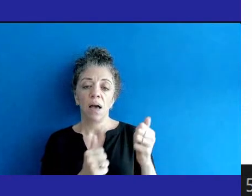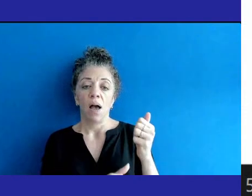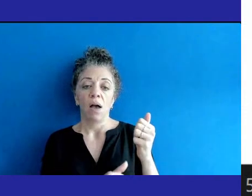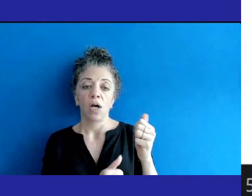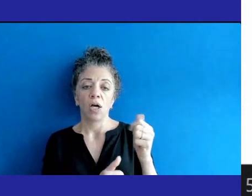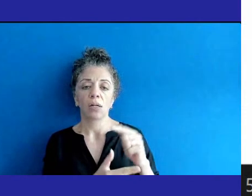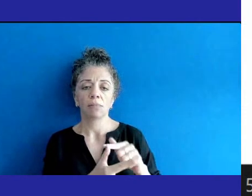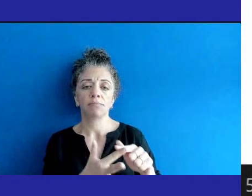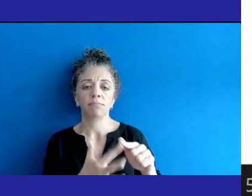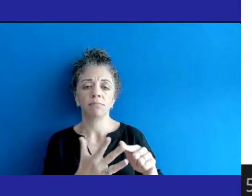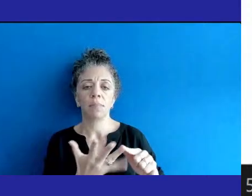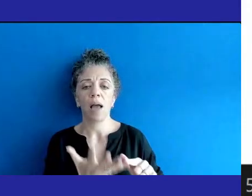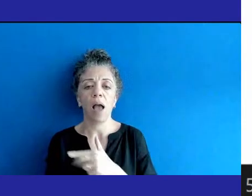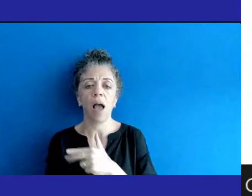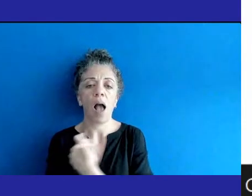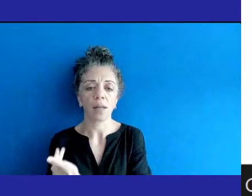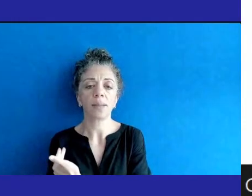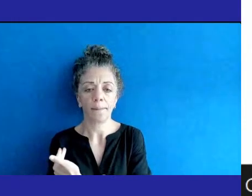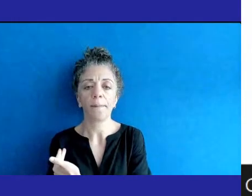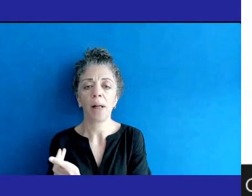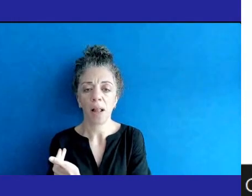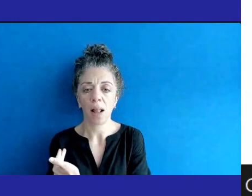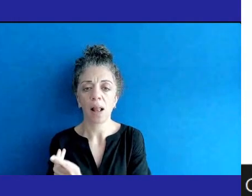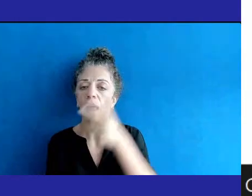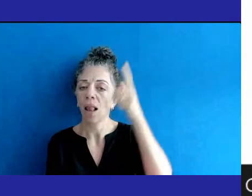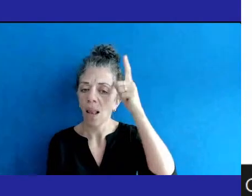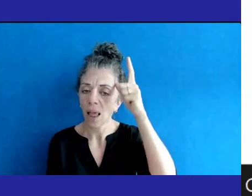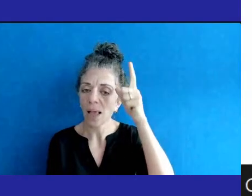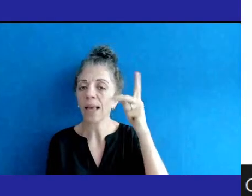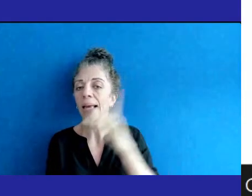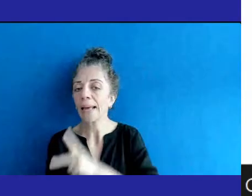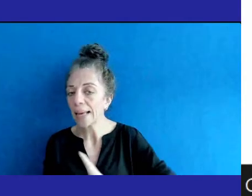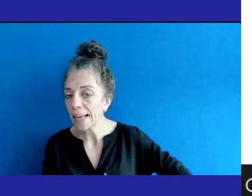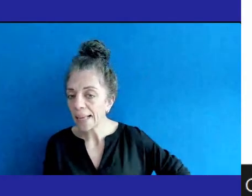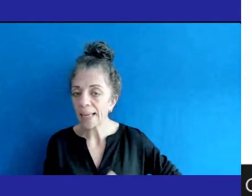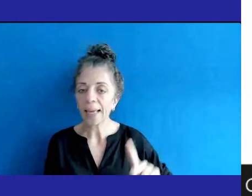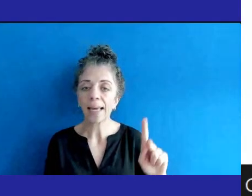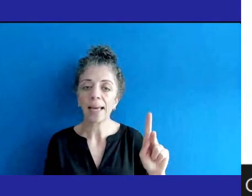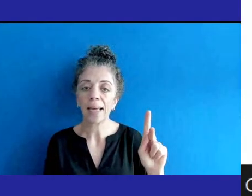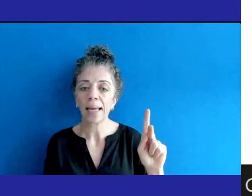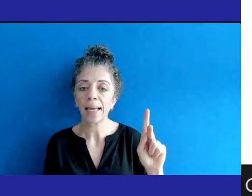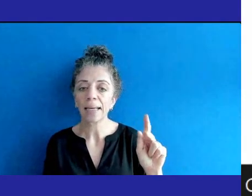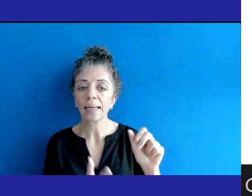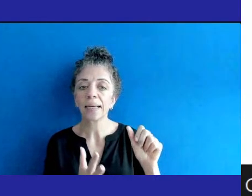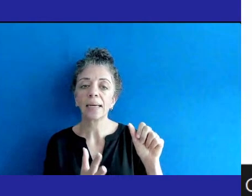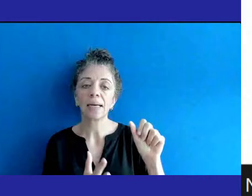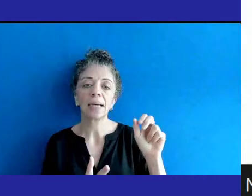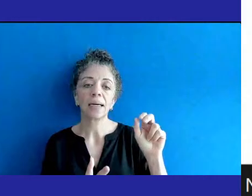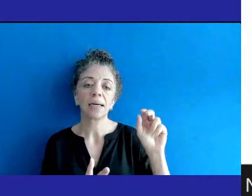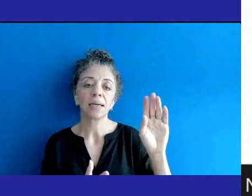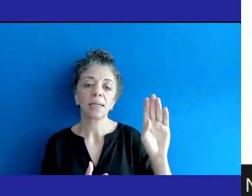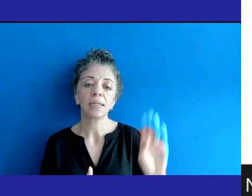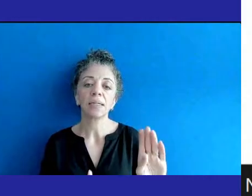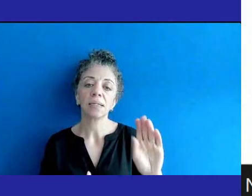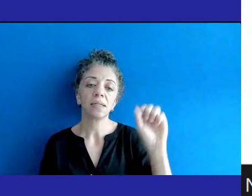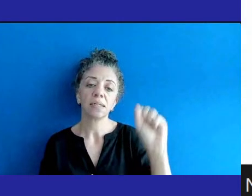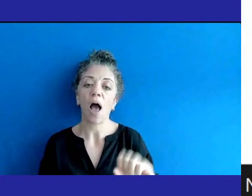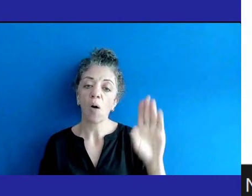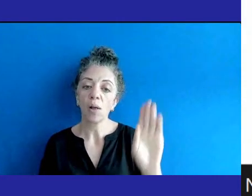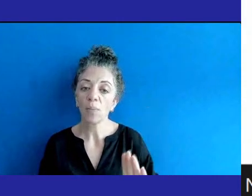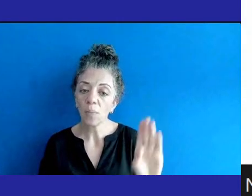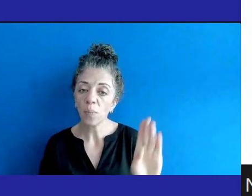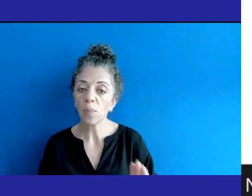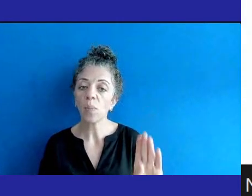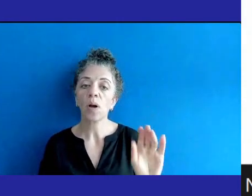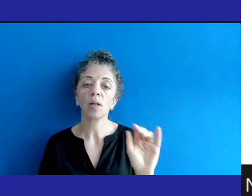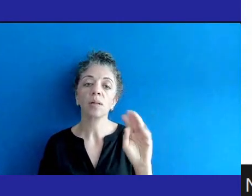County, NYC Health and Hospitals Lincoln, Metropolitan, North Central Bronx, South Brooklyn Health, and Gotham Health Belvis, Cumberland, East New